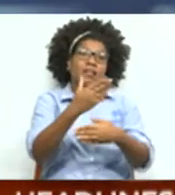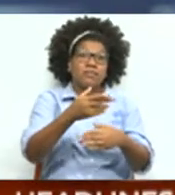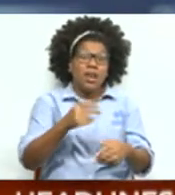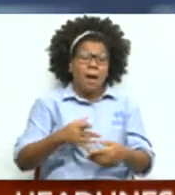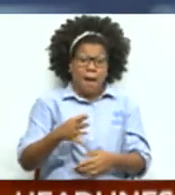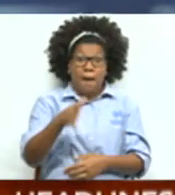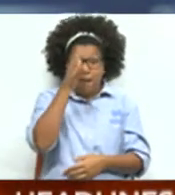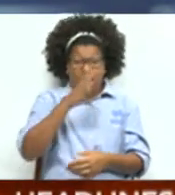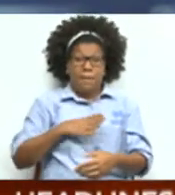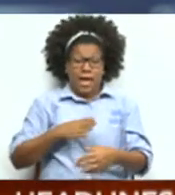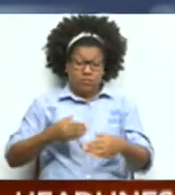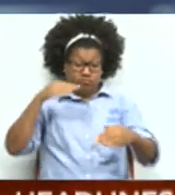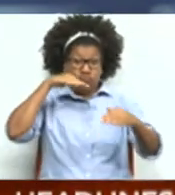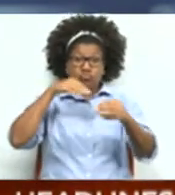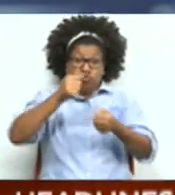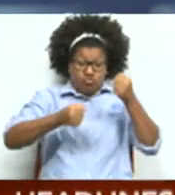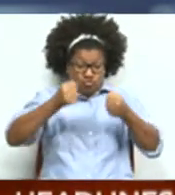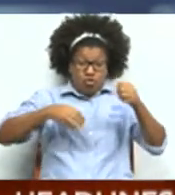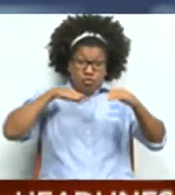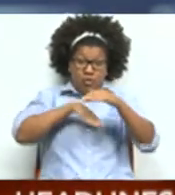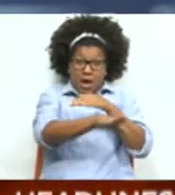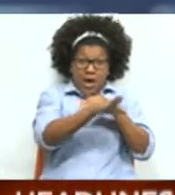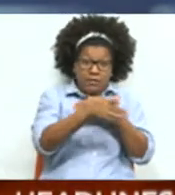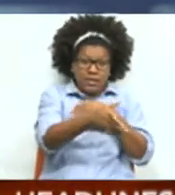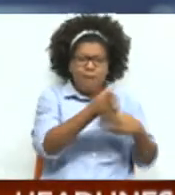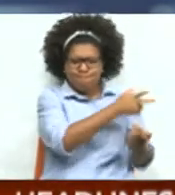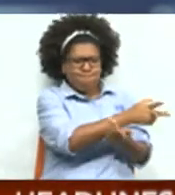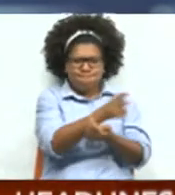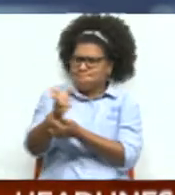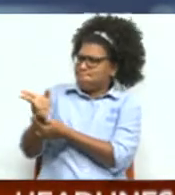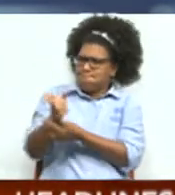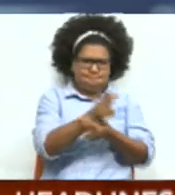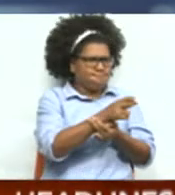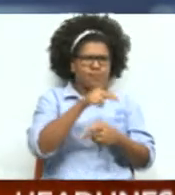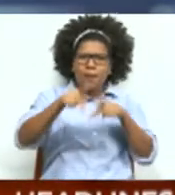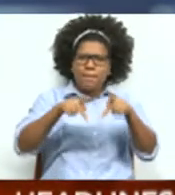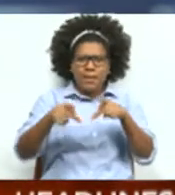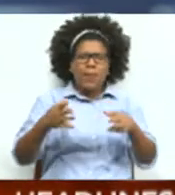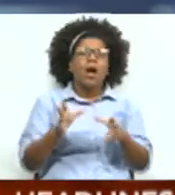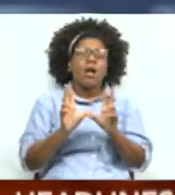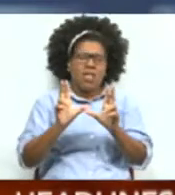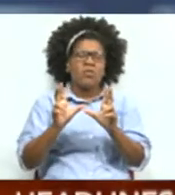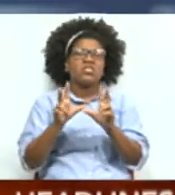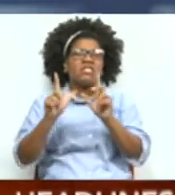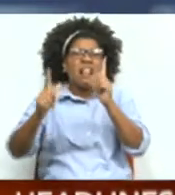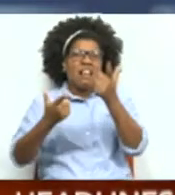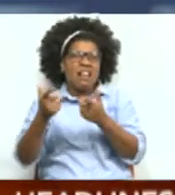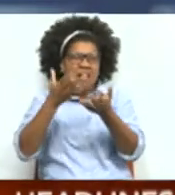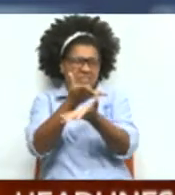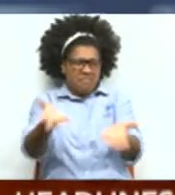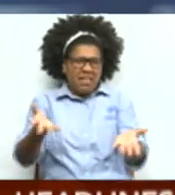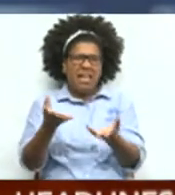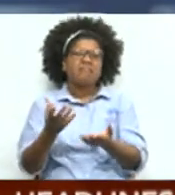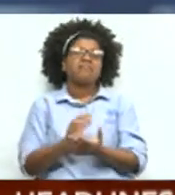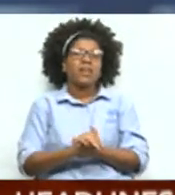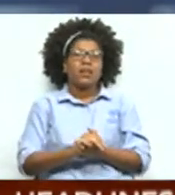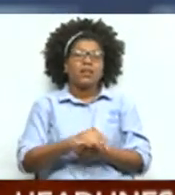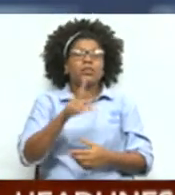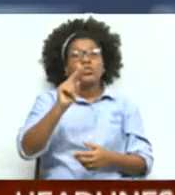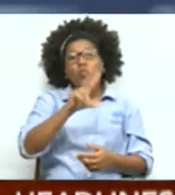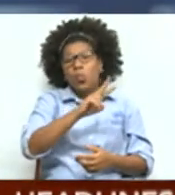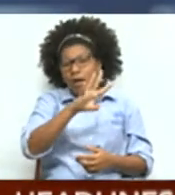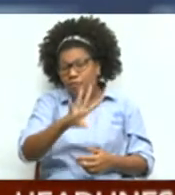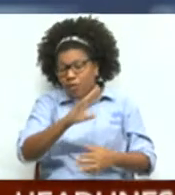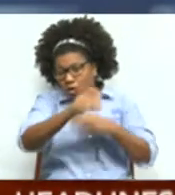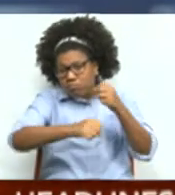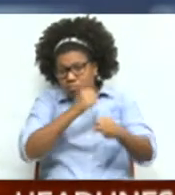apartment complex and sprayed bullets at individuals gathered outside. 24 hours later, the distraught residents have taken their safety into